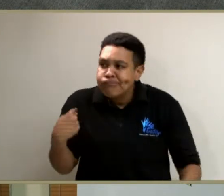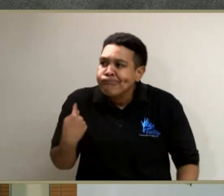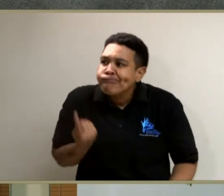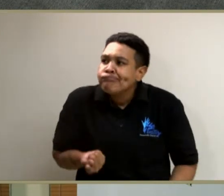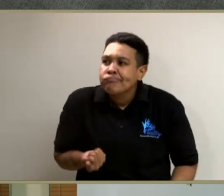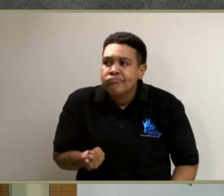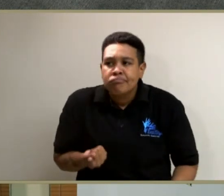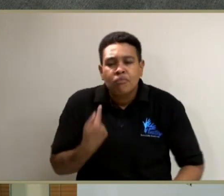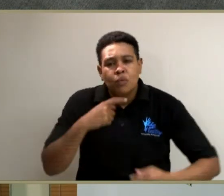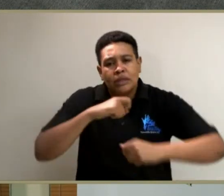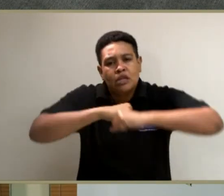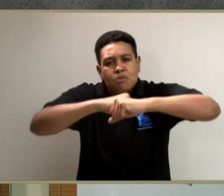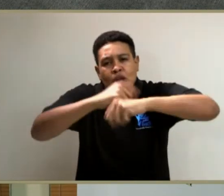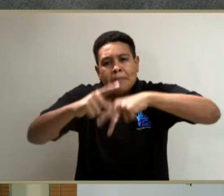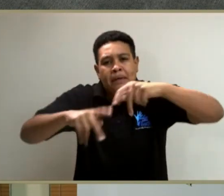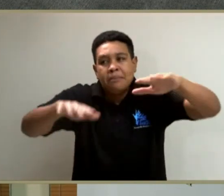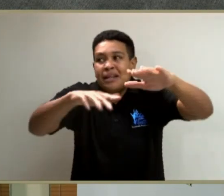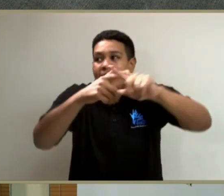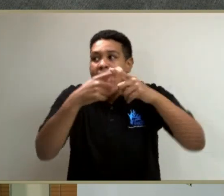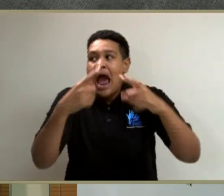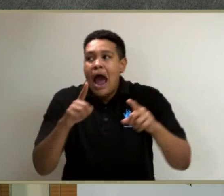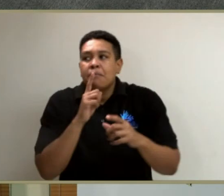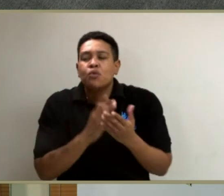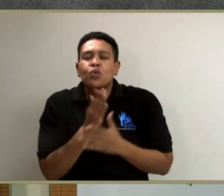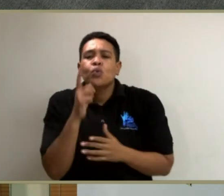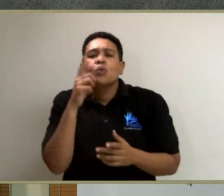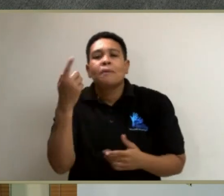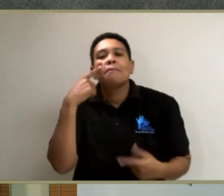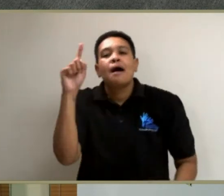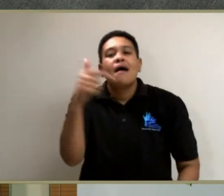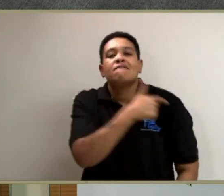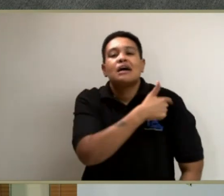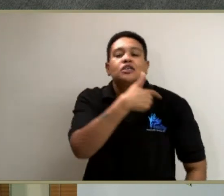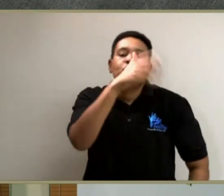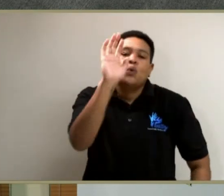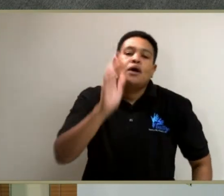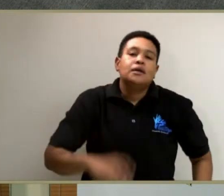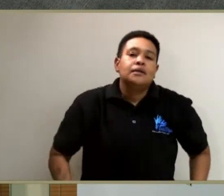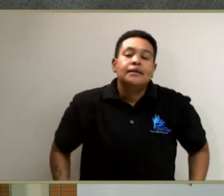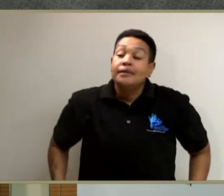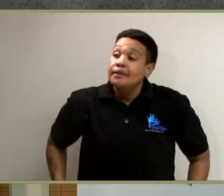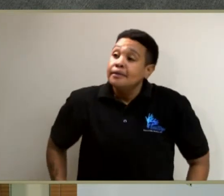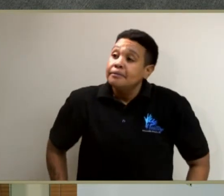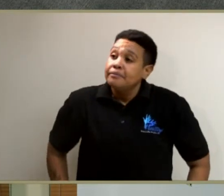to protect these persons by getting them vaccinated.